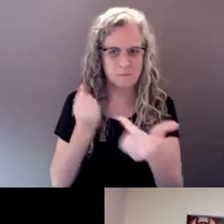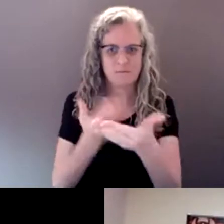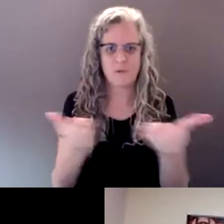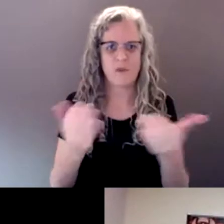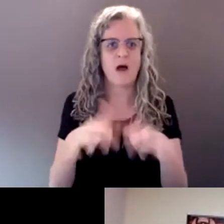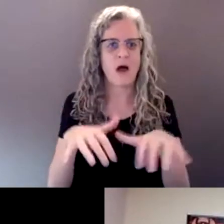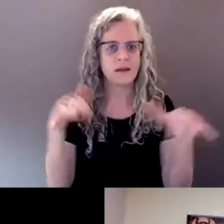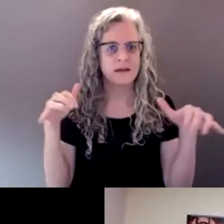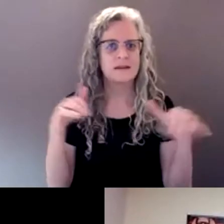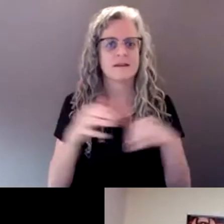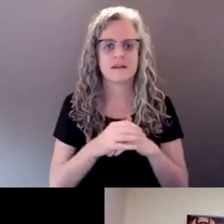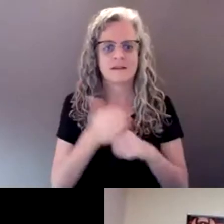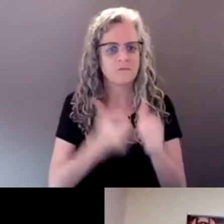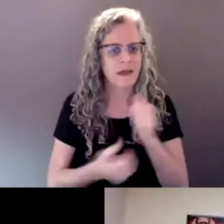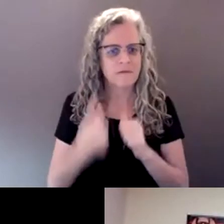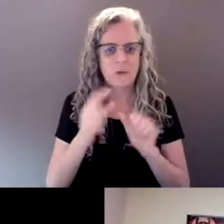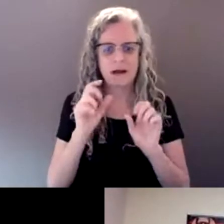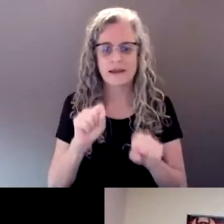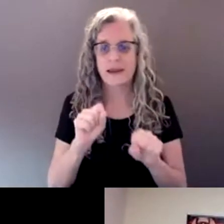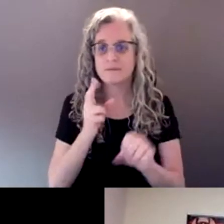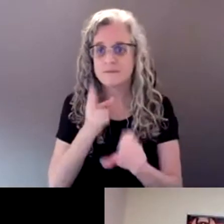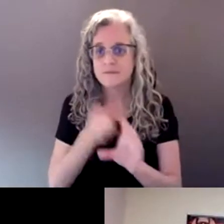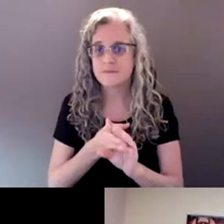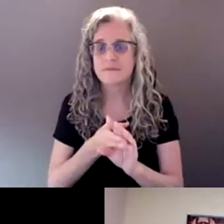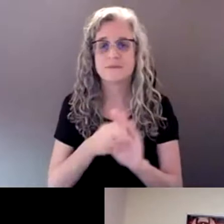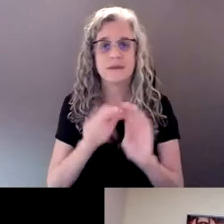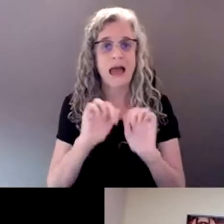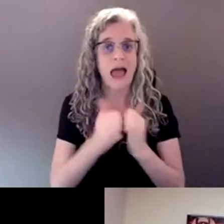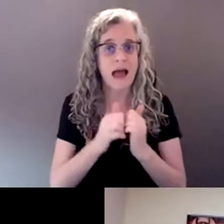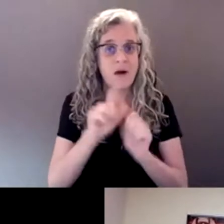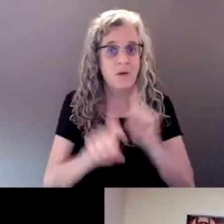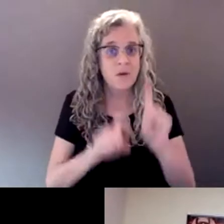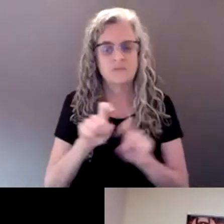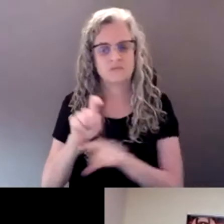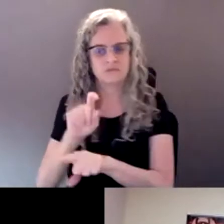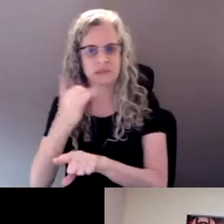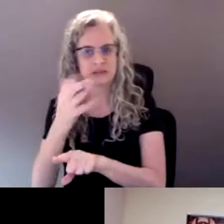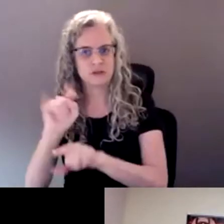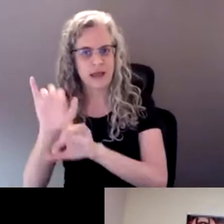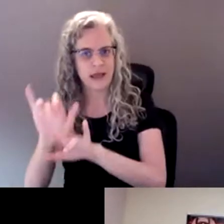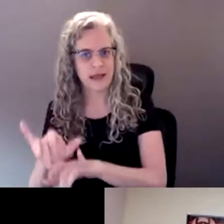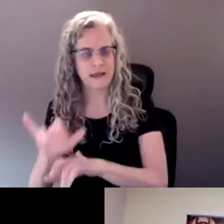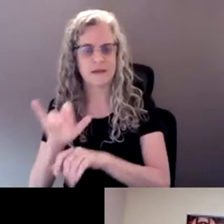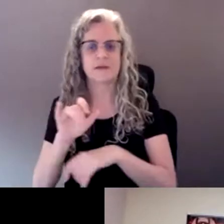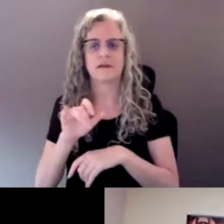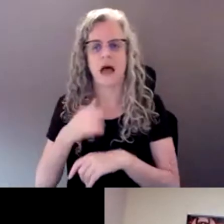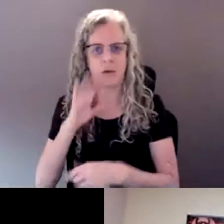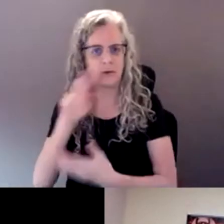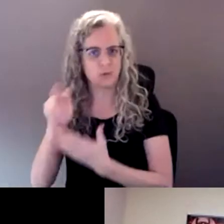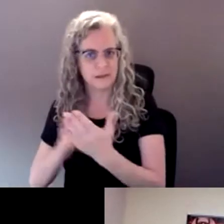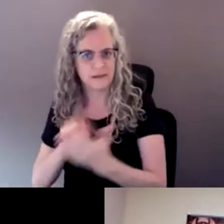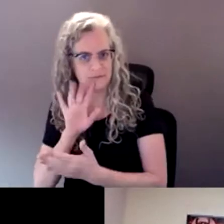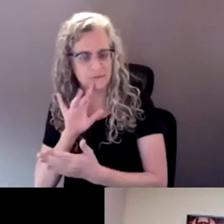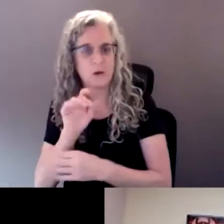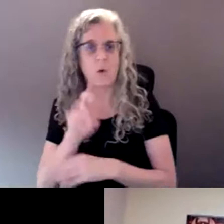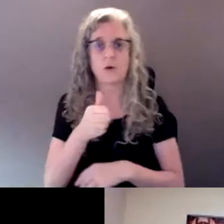to participate. Ask questions in the chat, and I can ask them for you if you like, or if you'd like